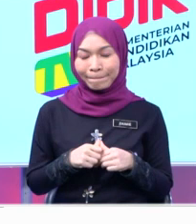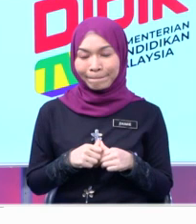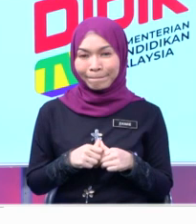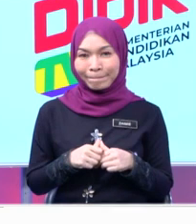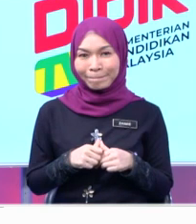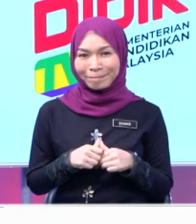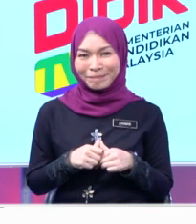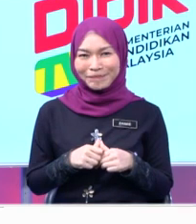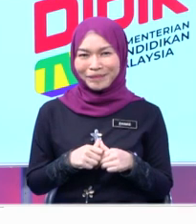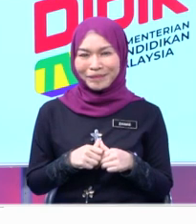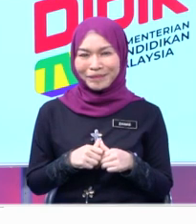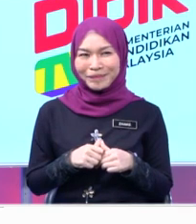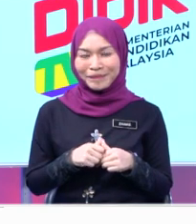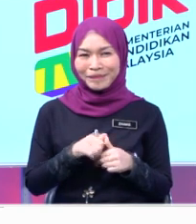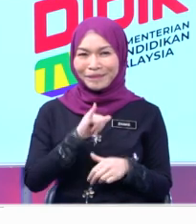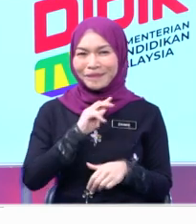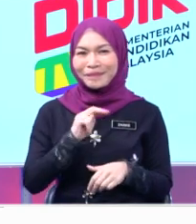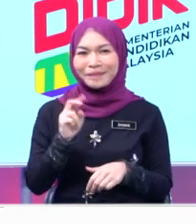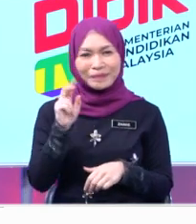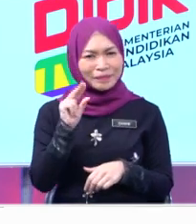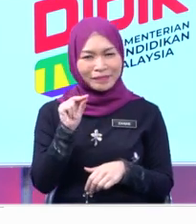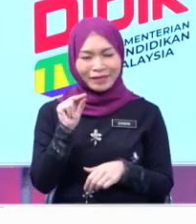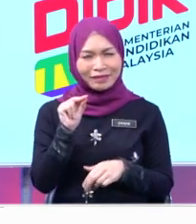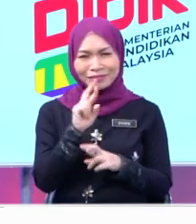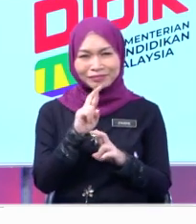I'm not ready yet, teacher. Oh, you're not ready Oh, yet. I'm so sorry. Ayin, are you ready?